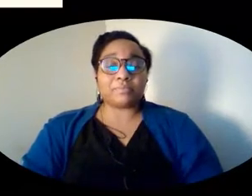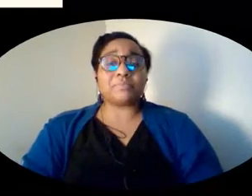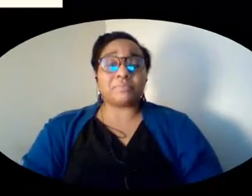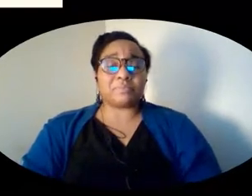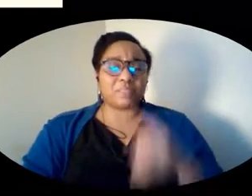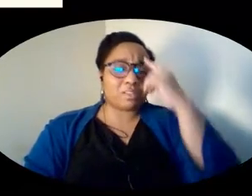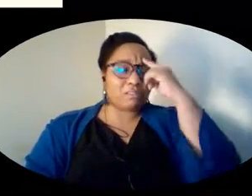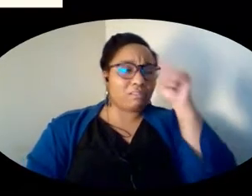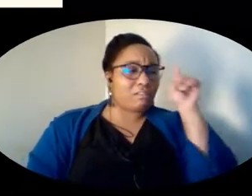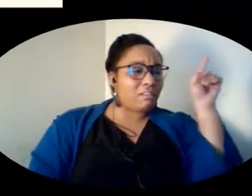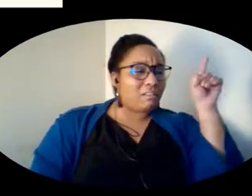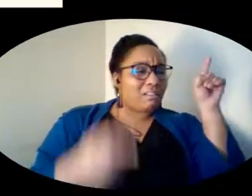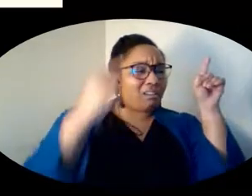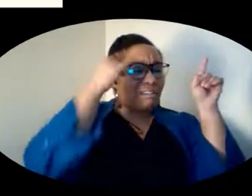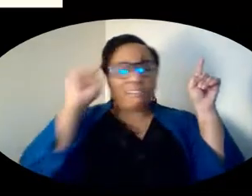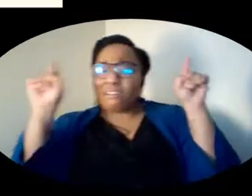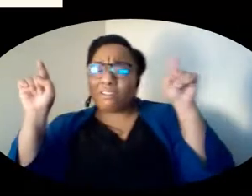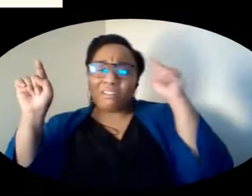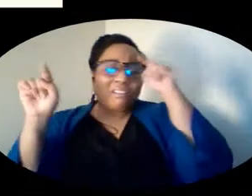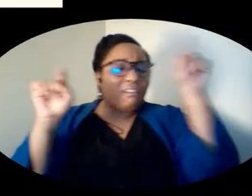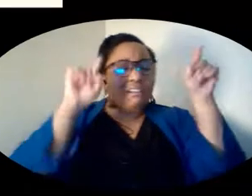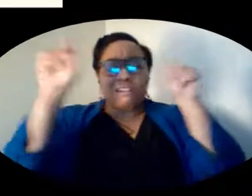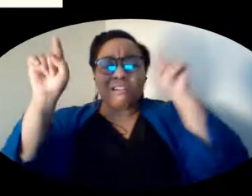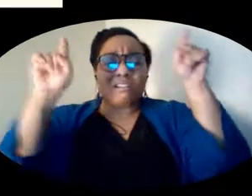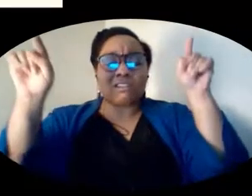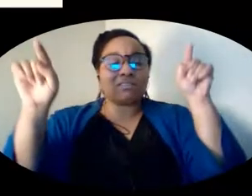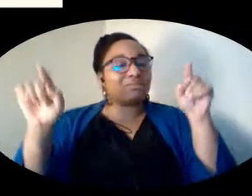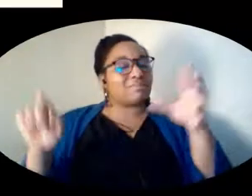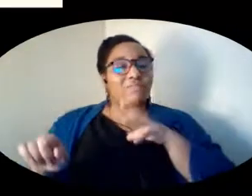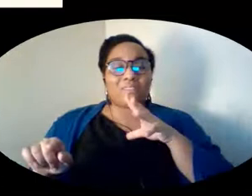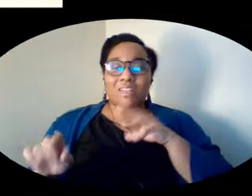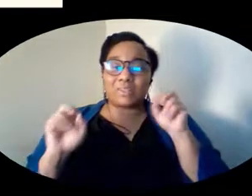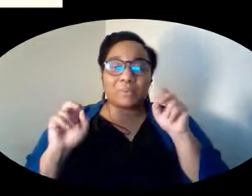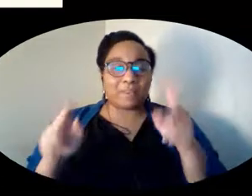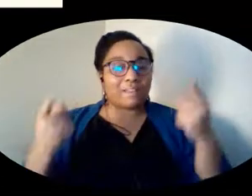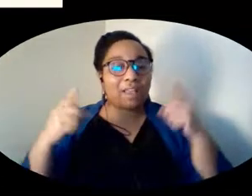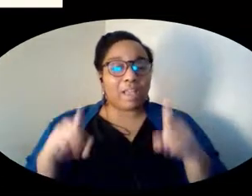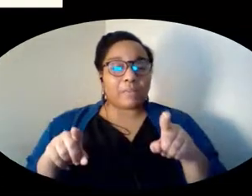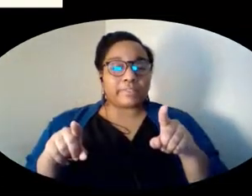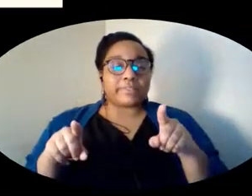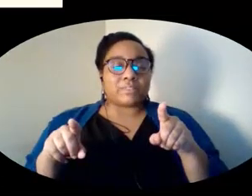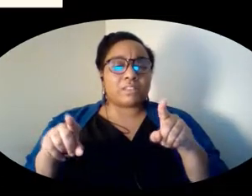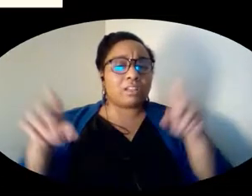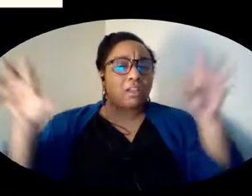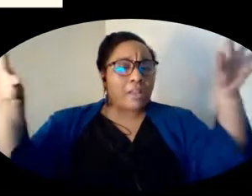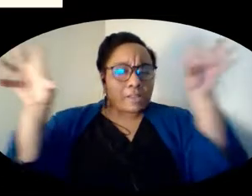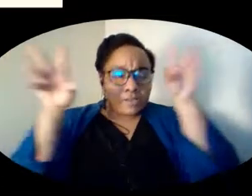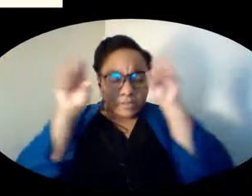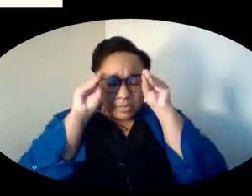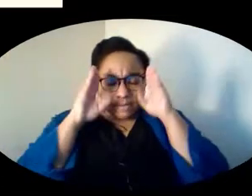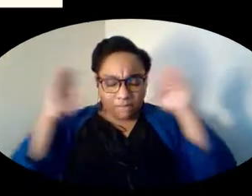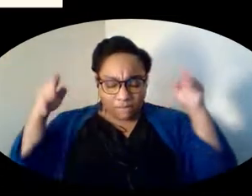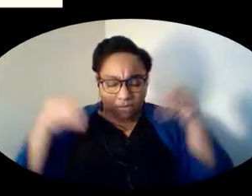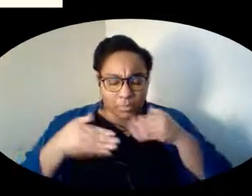Your thoughts may wander a little, and that's okay. It happens. Just bring your attention back to your breathing.